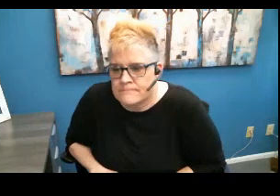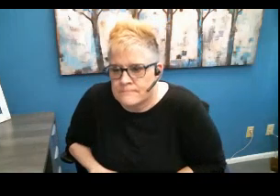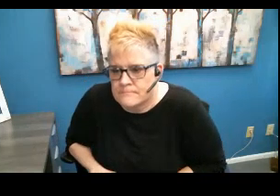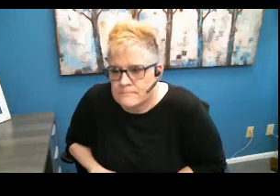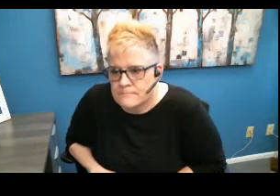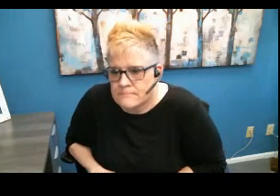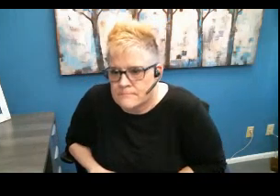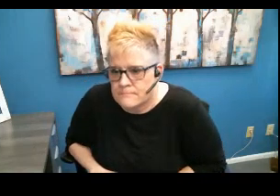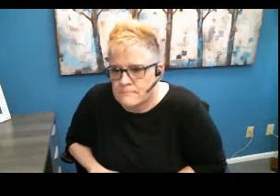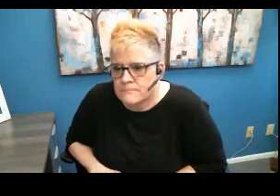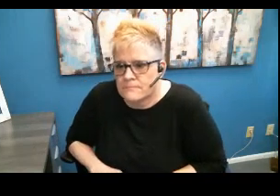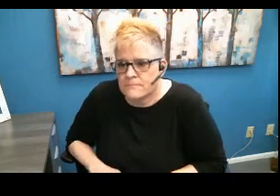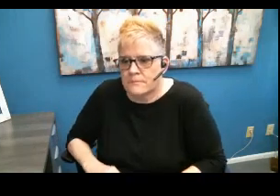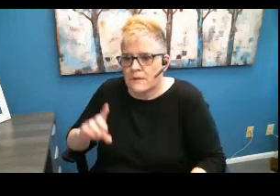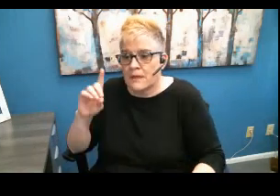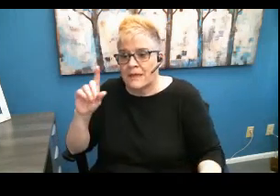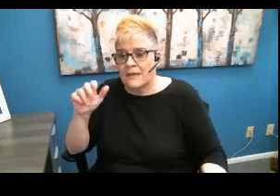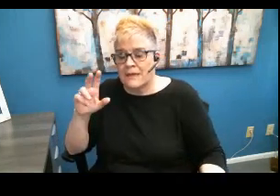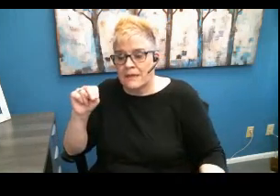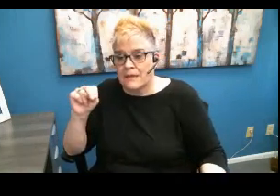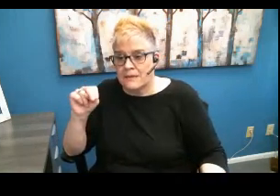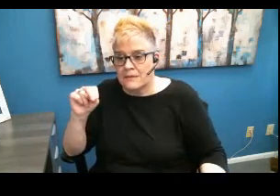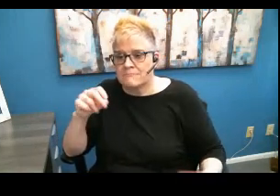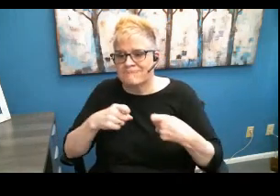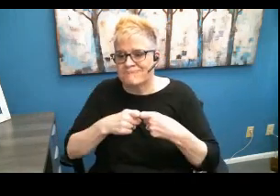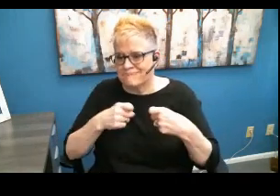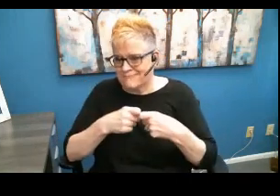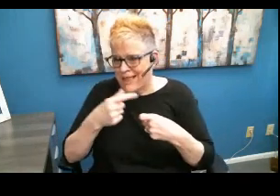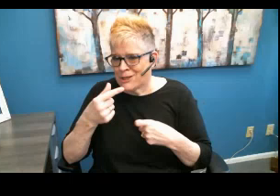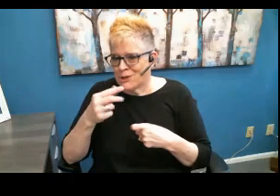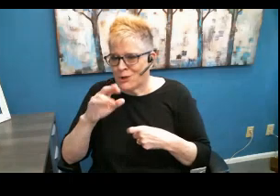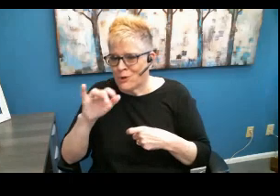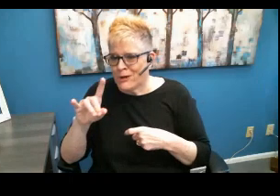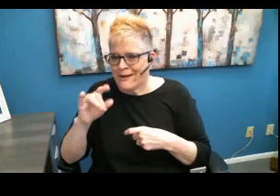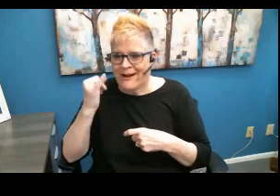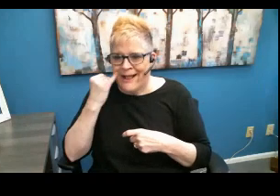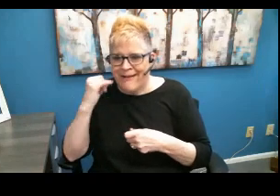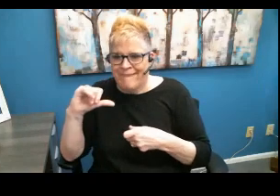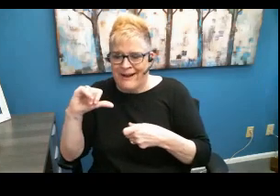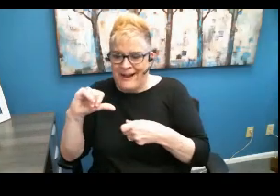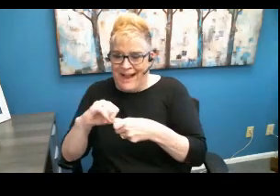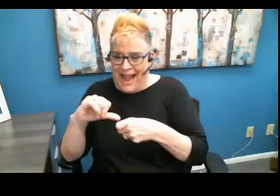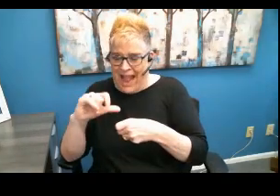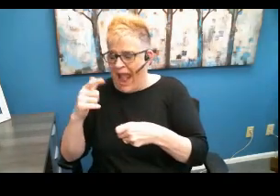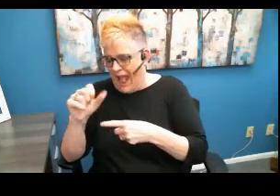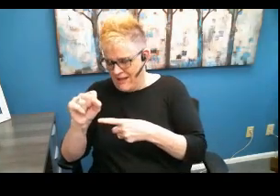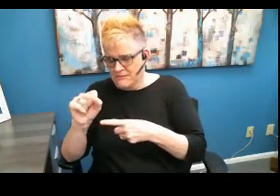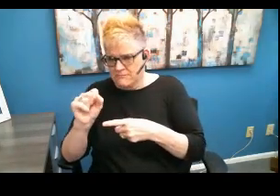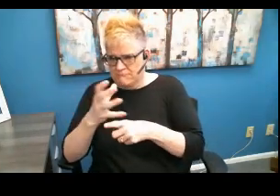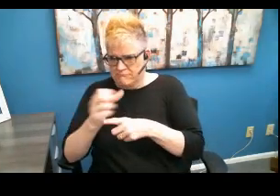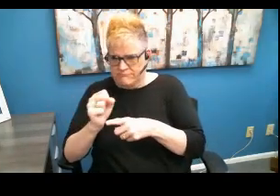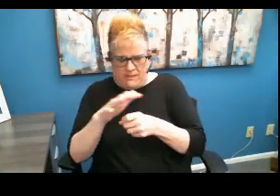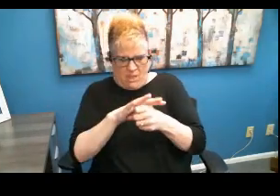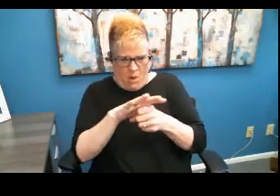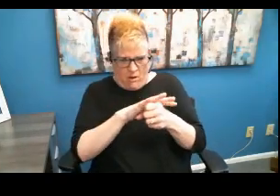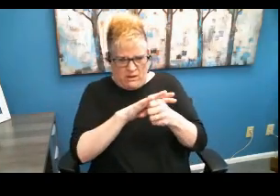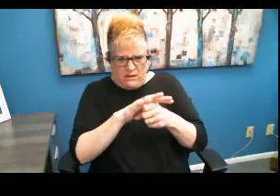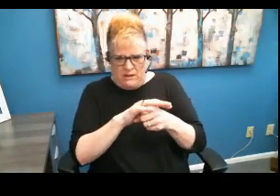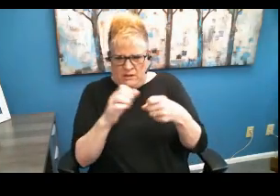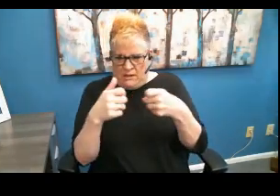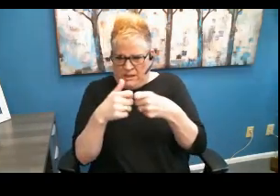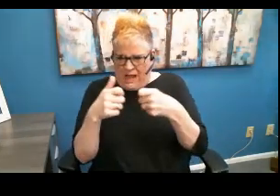I see Dan had made a comment here about the electric grid too. If gas is out at a local level, the electric grid, similar to the